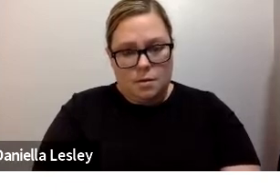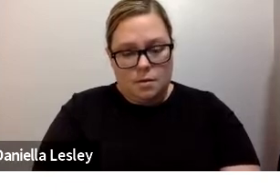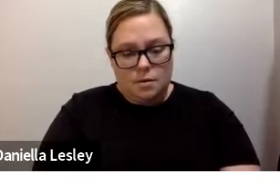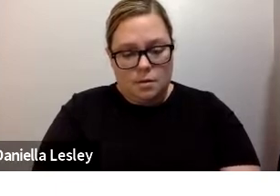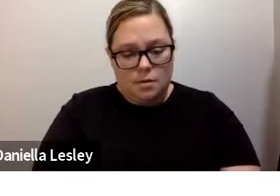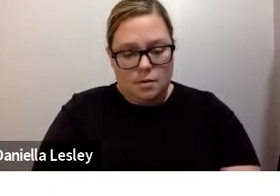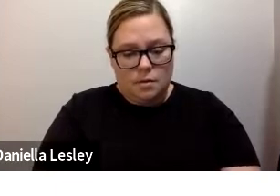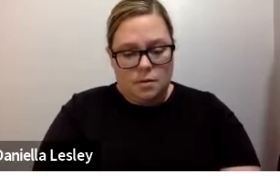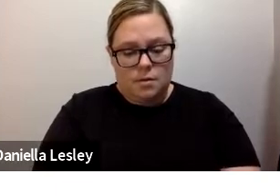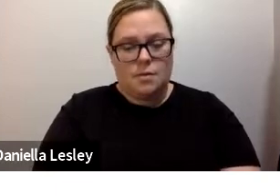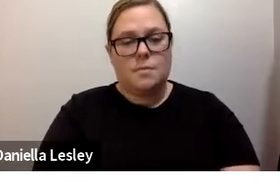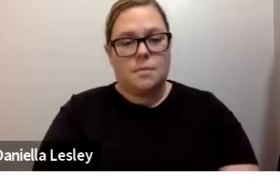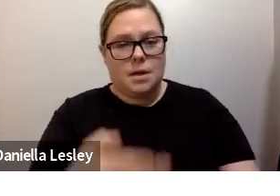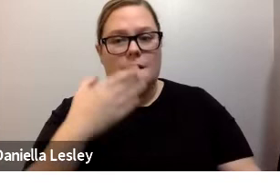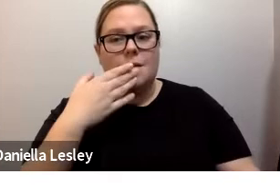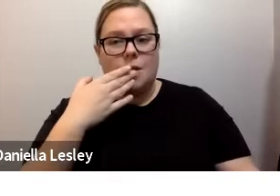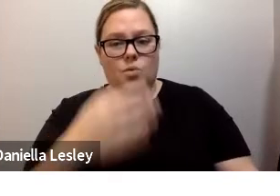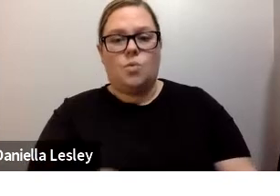Thank you, Laurie and Kristen.